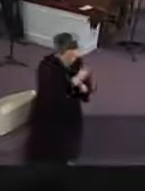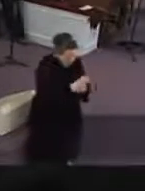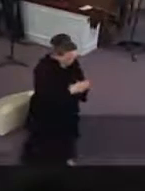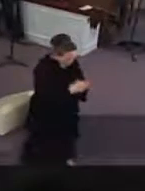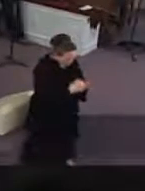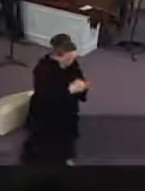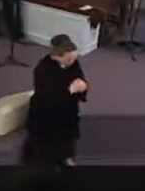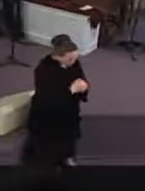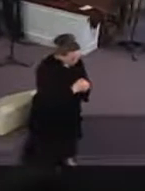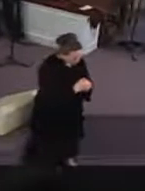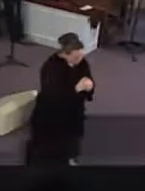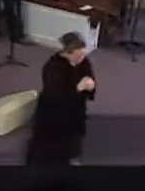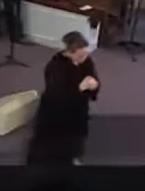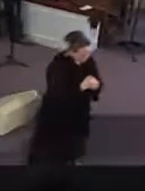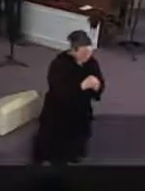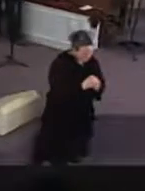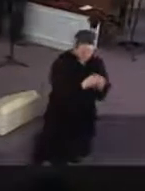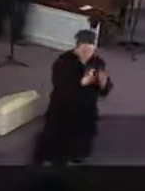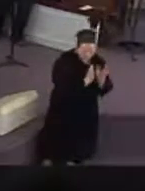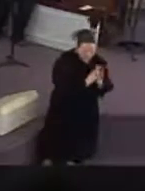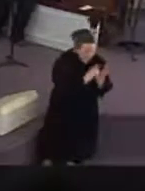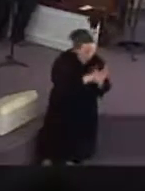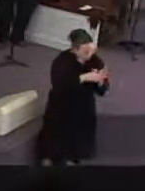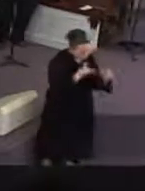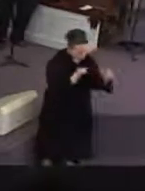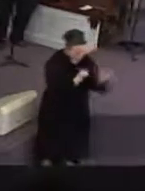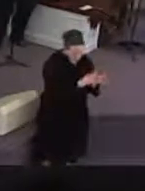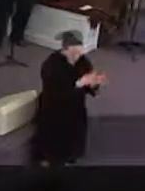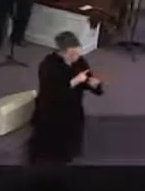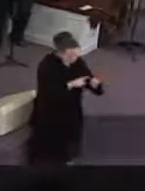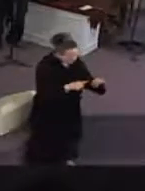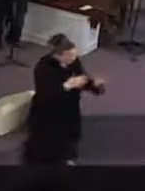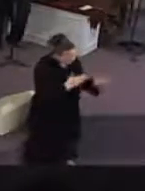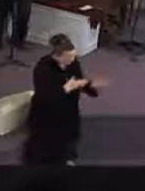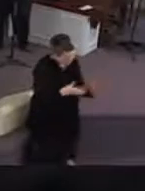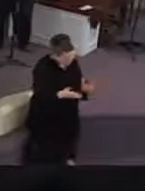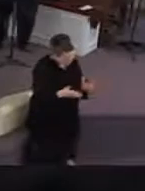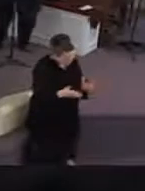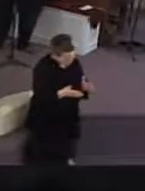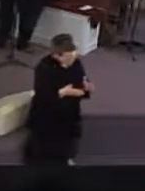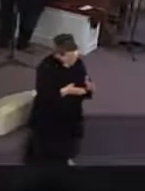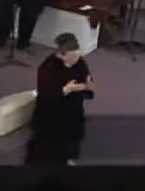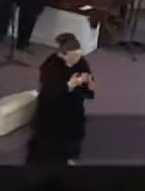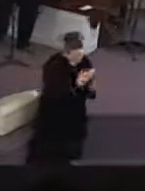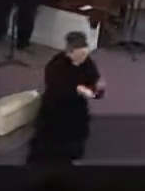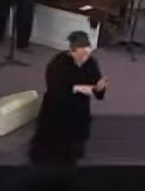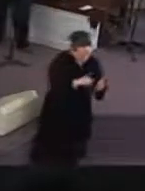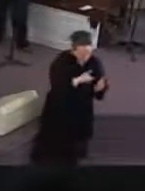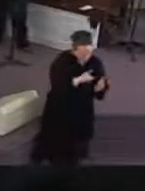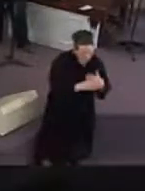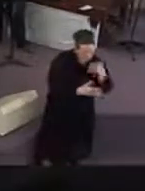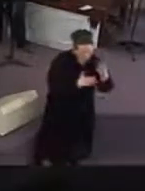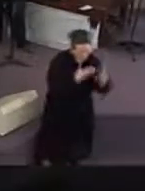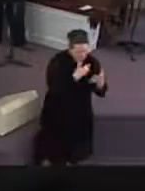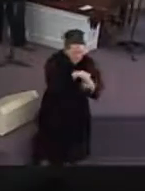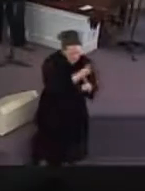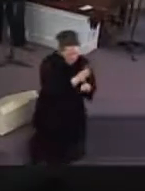It's not that I'm asking you to do that, but it would be in order for somebody to cry out to God.